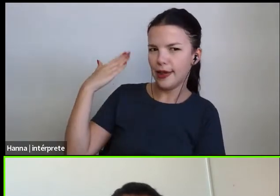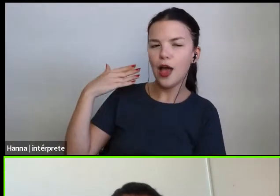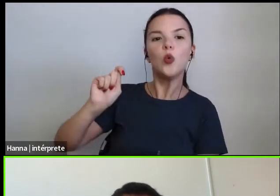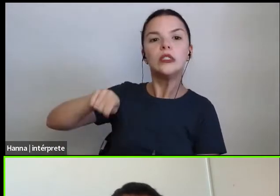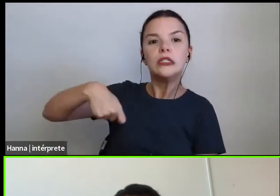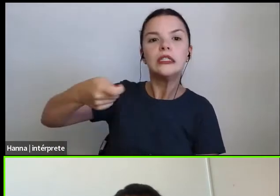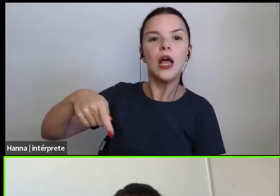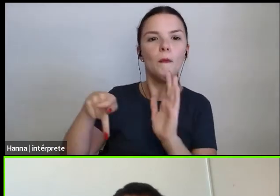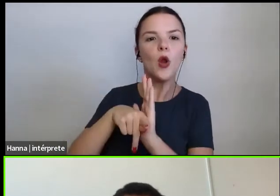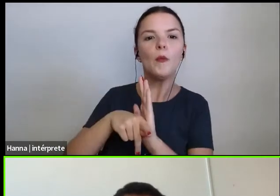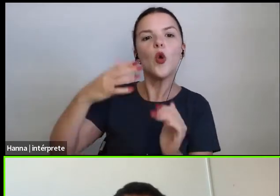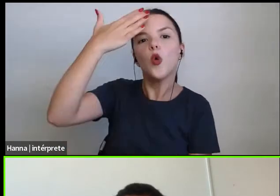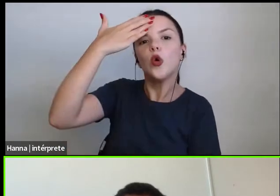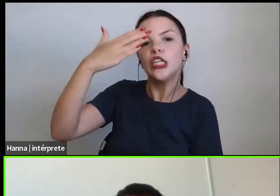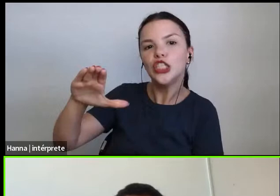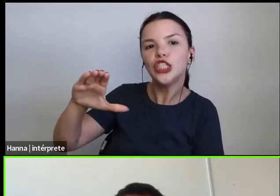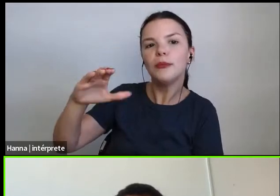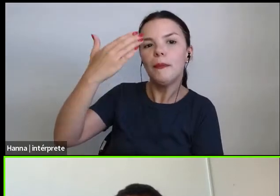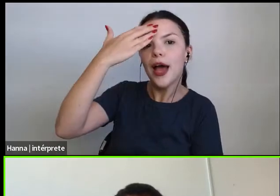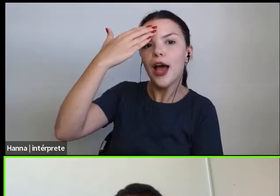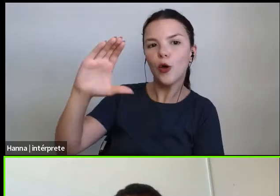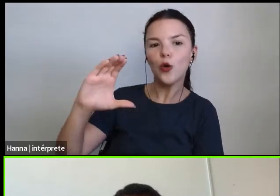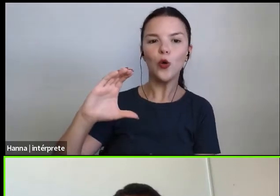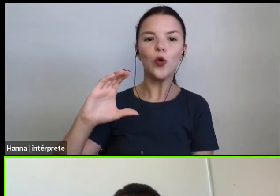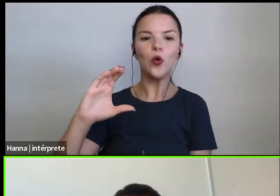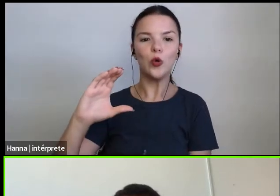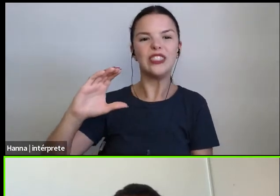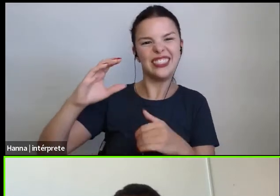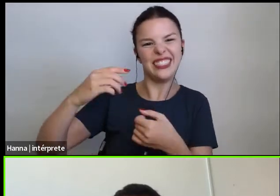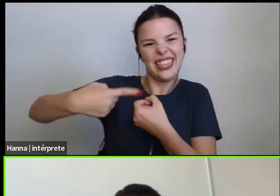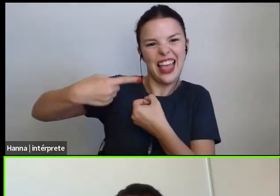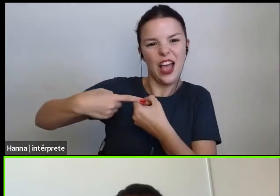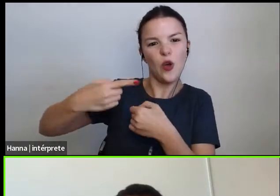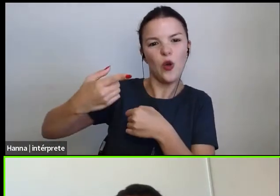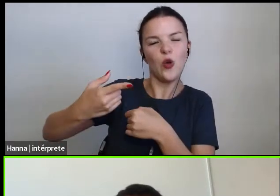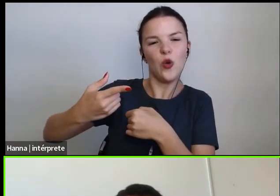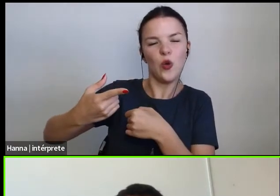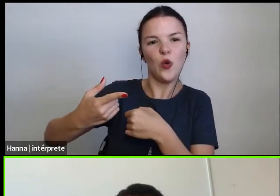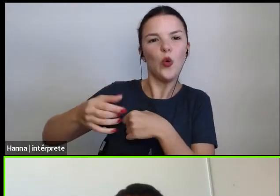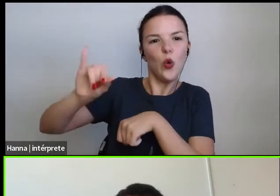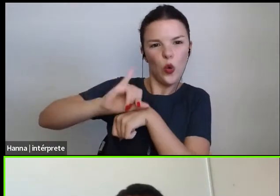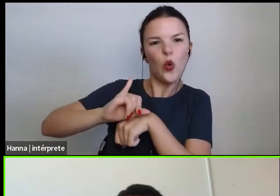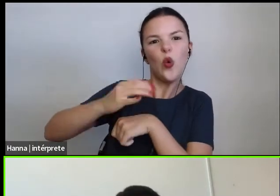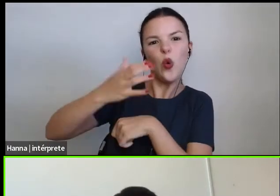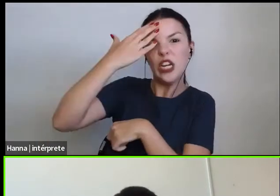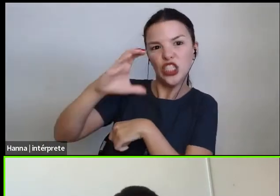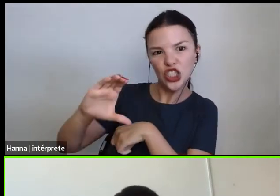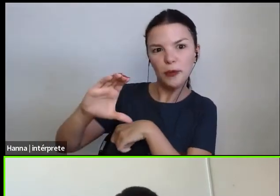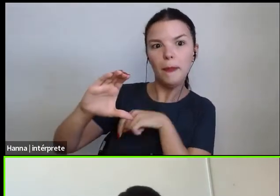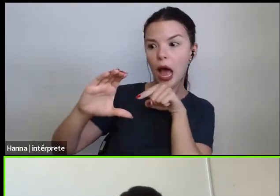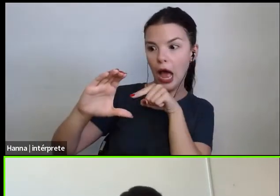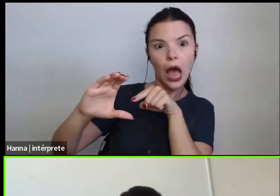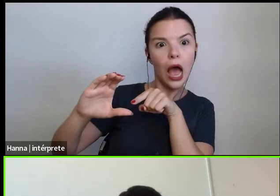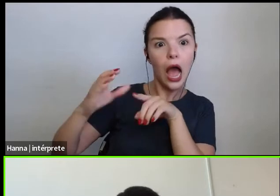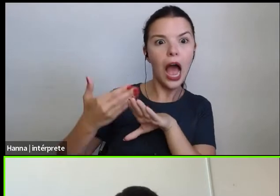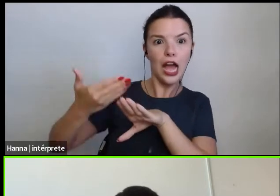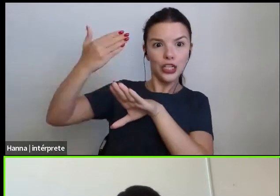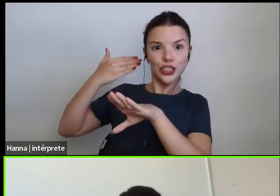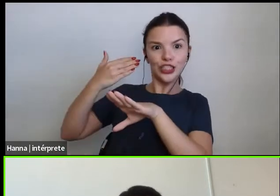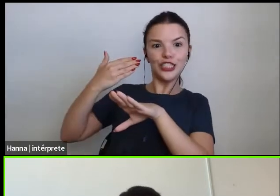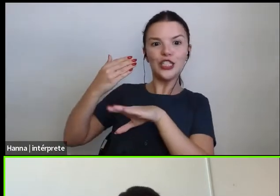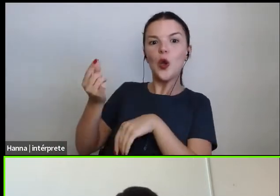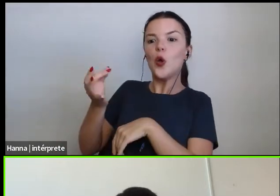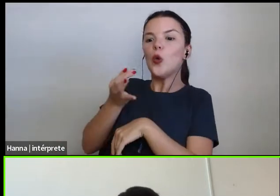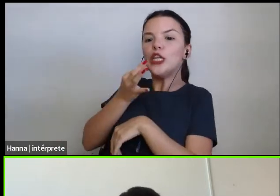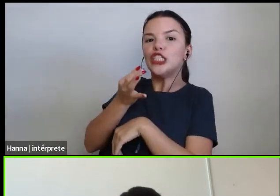for Curitiba was something like this, and currently the sign for Curitiba is